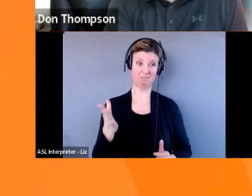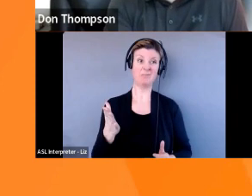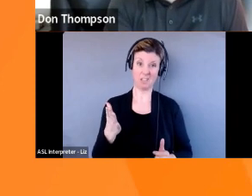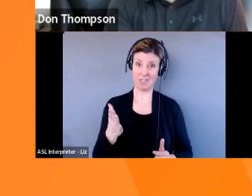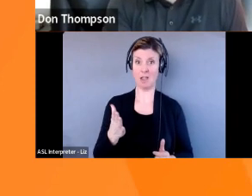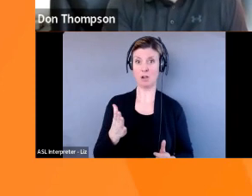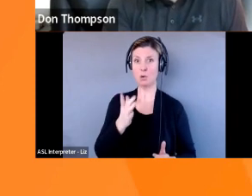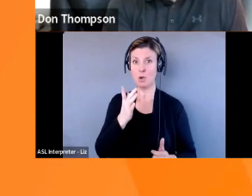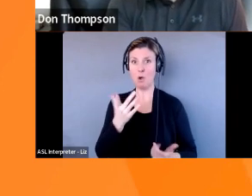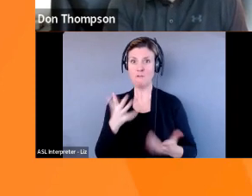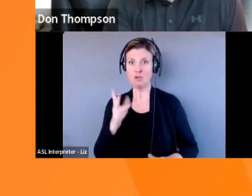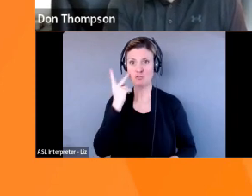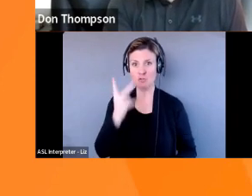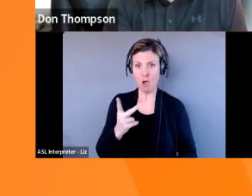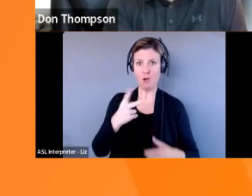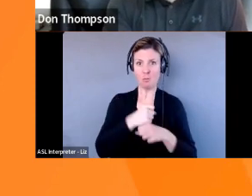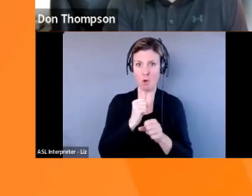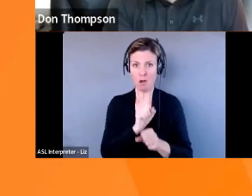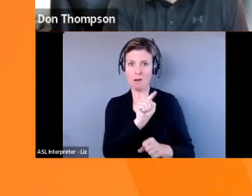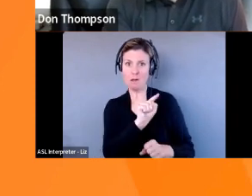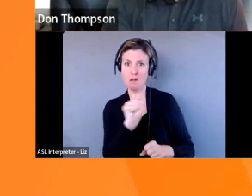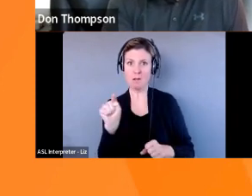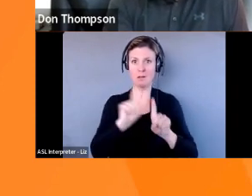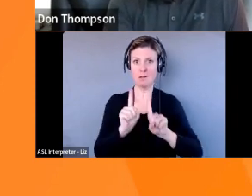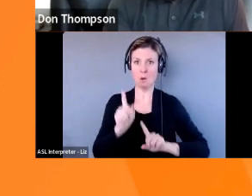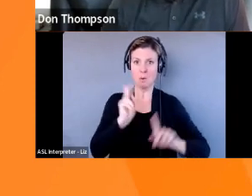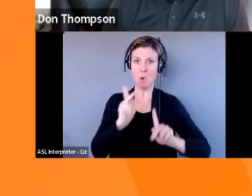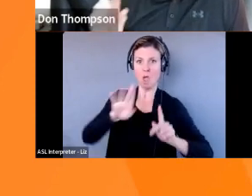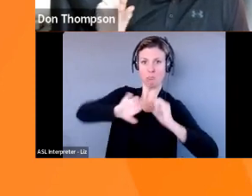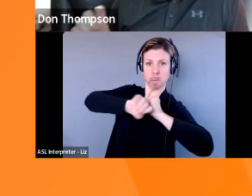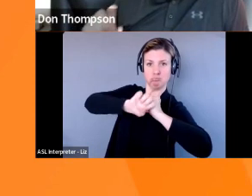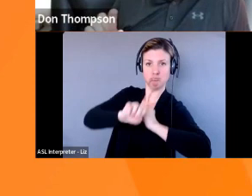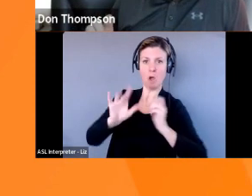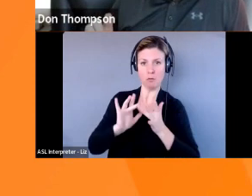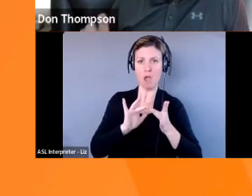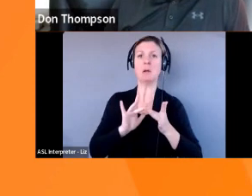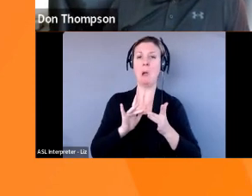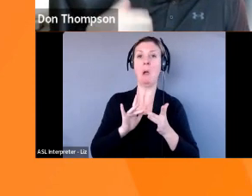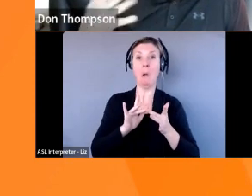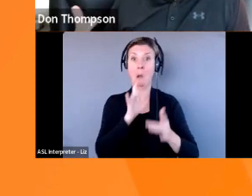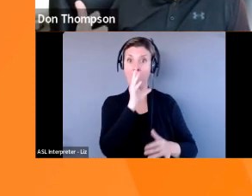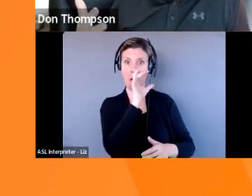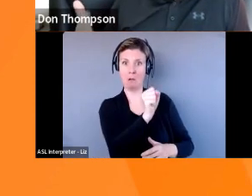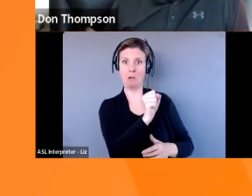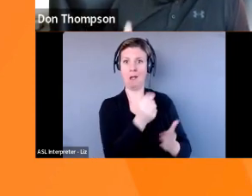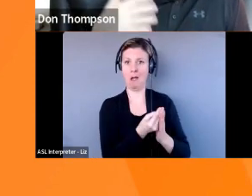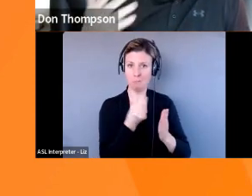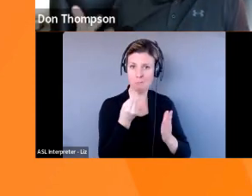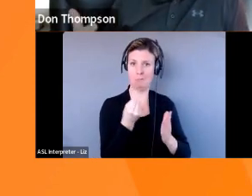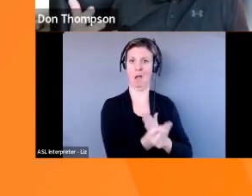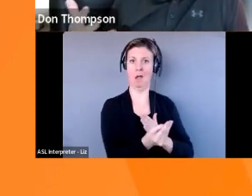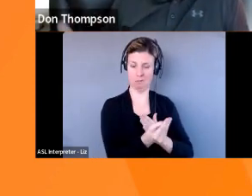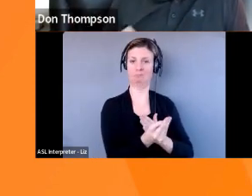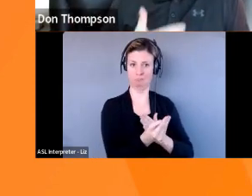influencer marketing that we have to take into account, where how do we get micro-influencers to use our product,